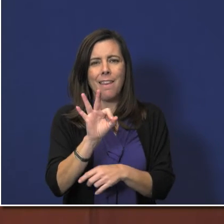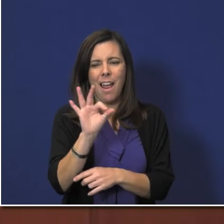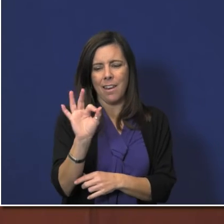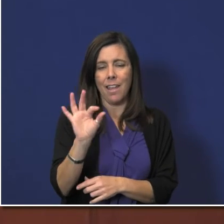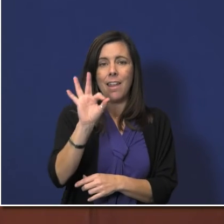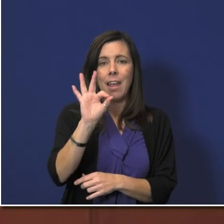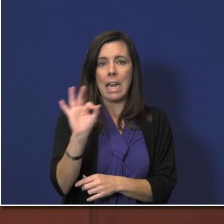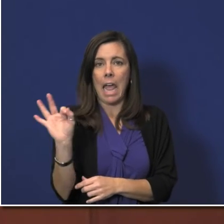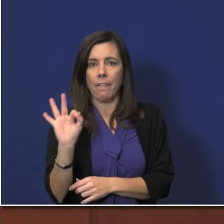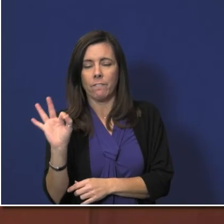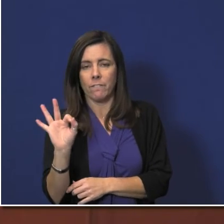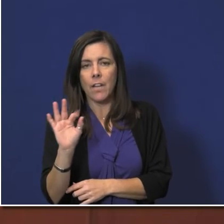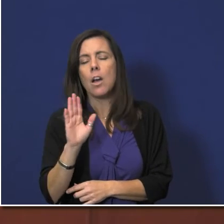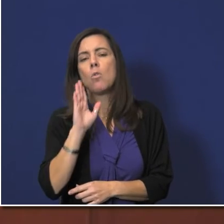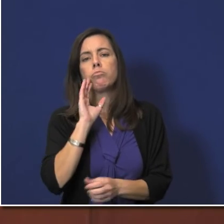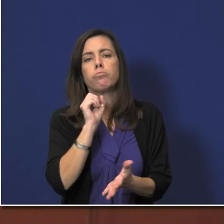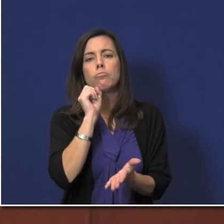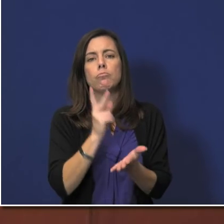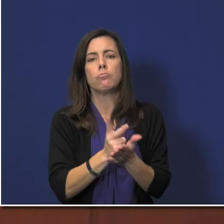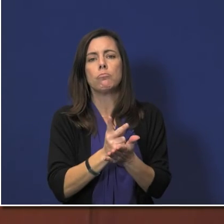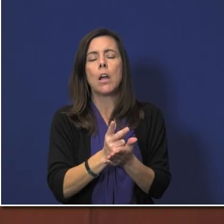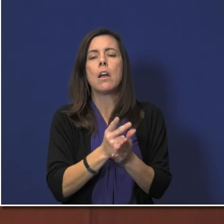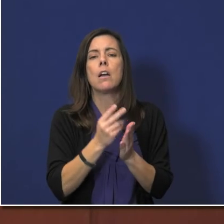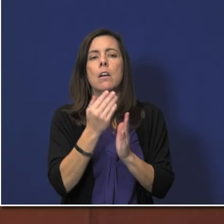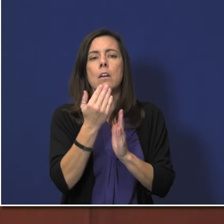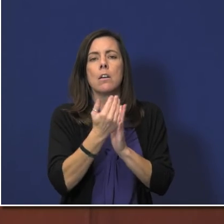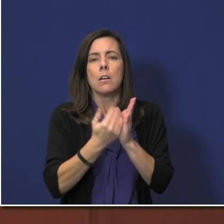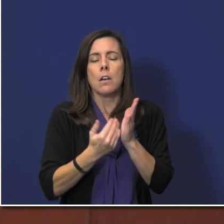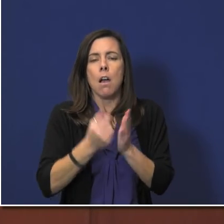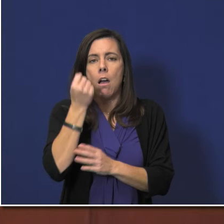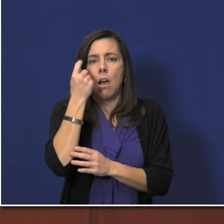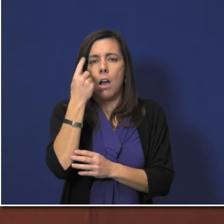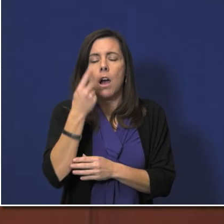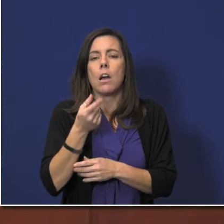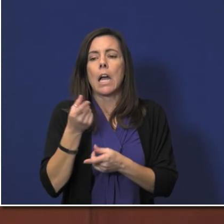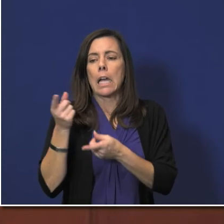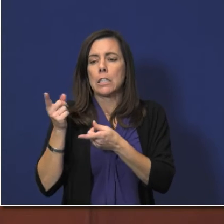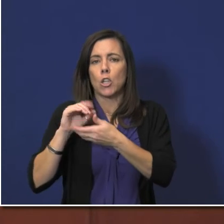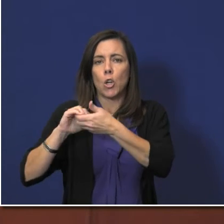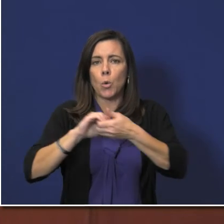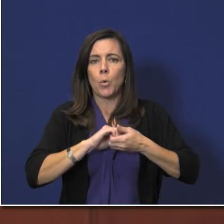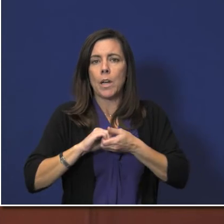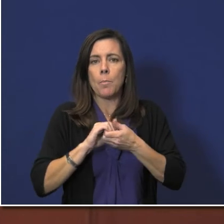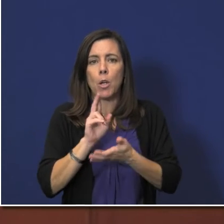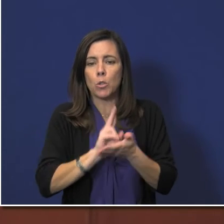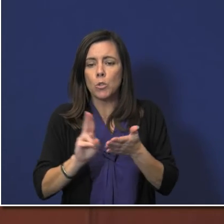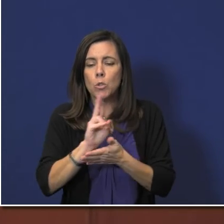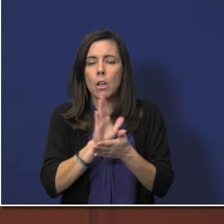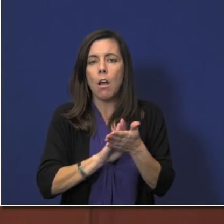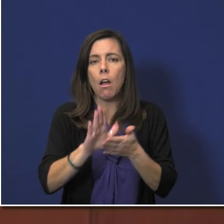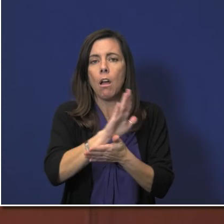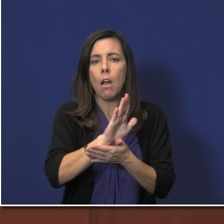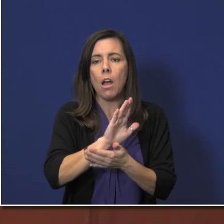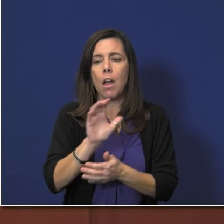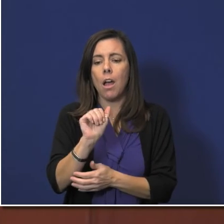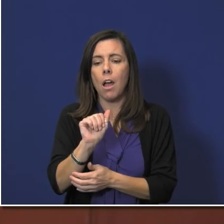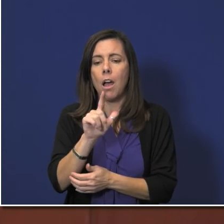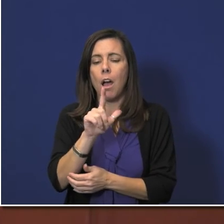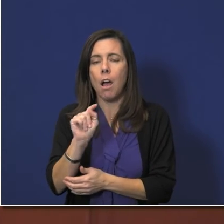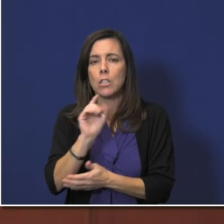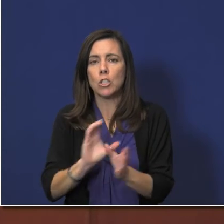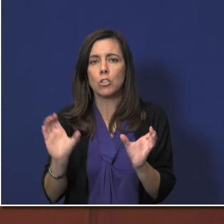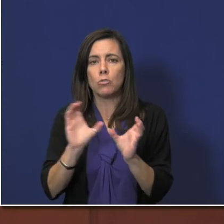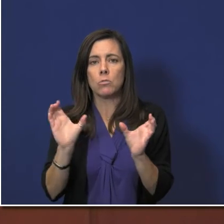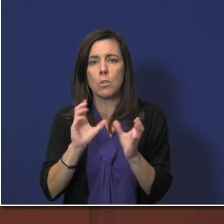consider approving the memorandums of understanding and interlocal agreements with partner universities, colleges, and alternative certification programs